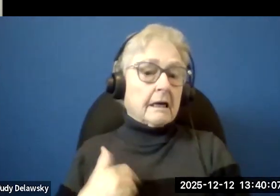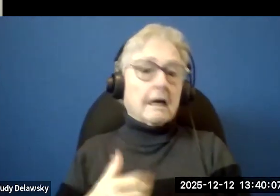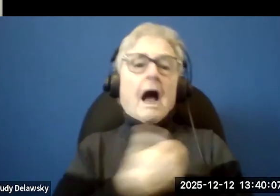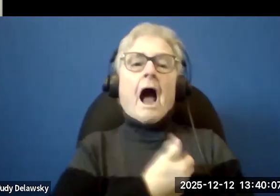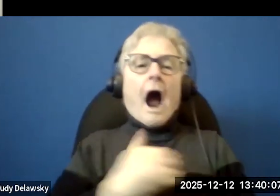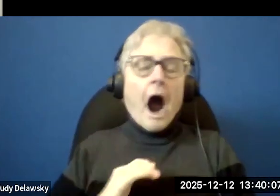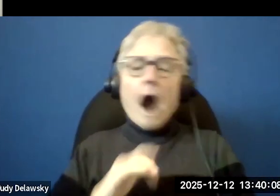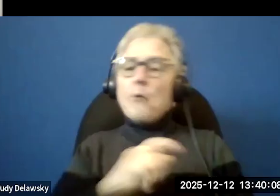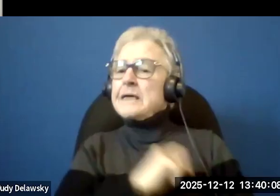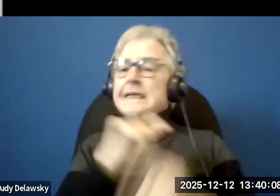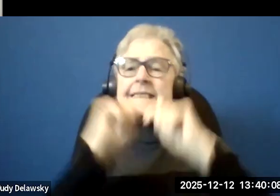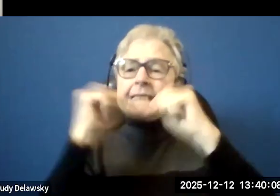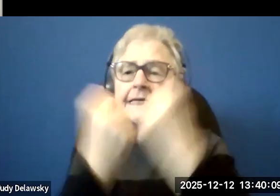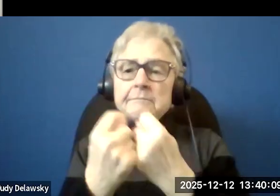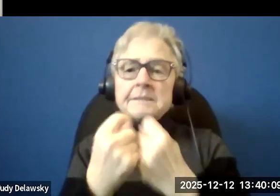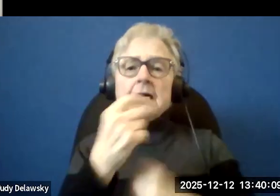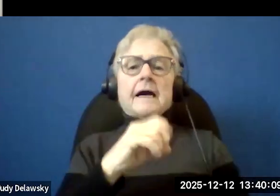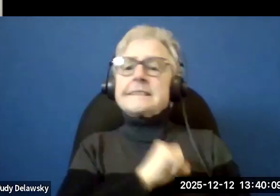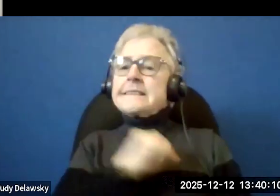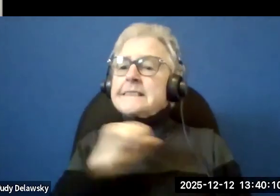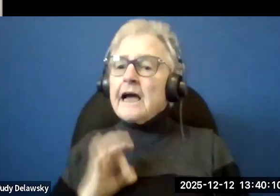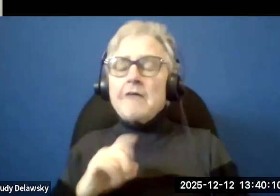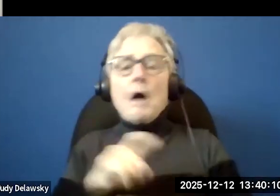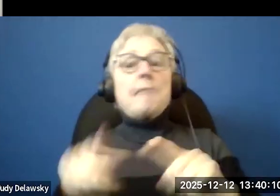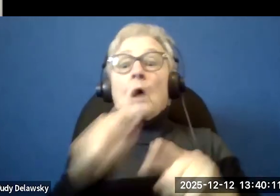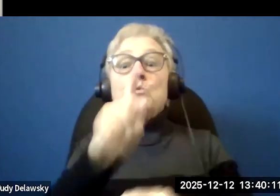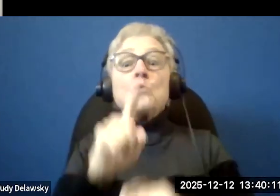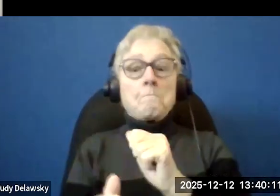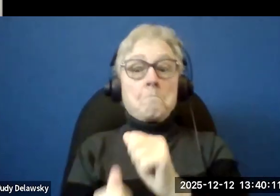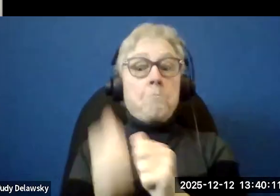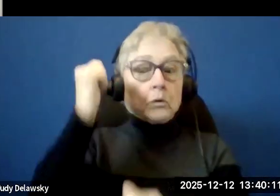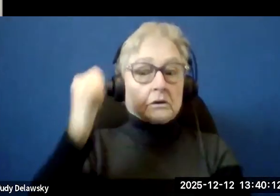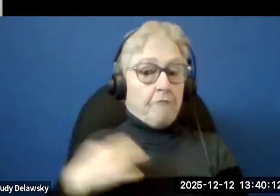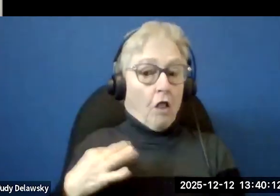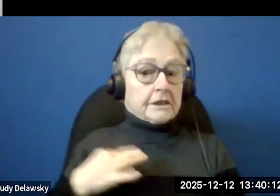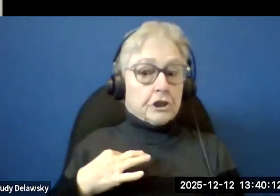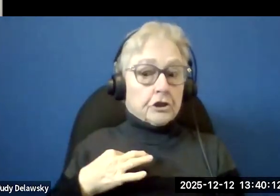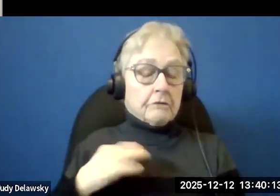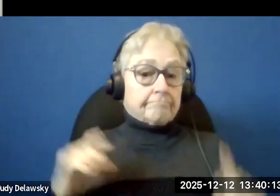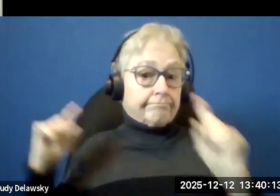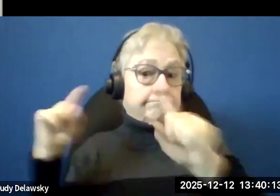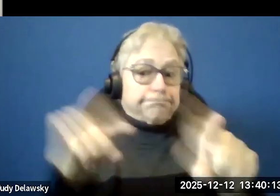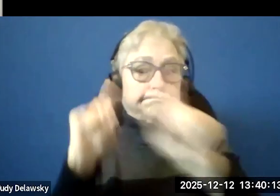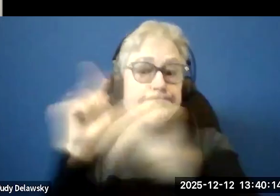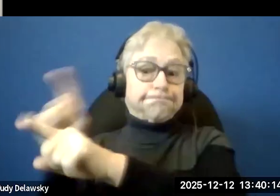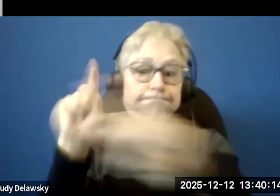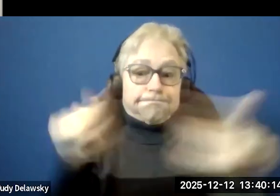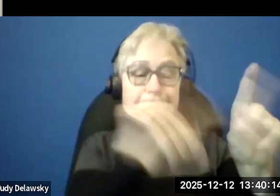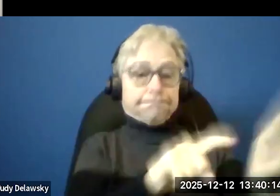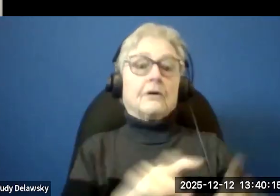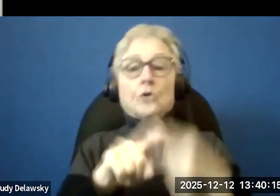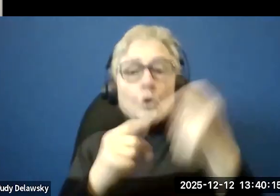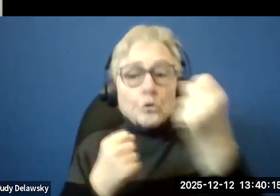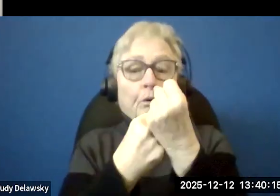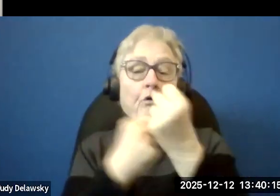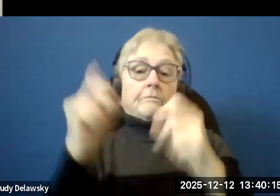some staff that you might see out there, but predominantly volunteers who are out there trying to, support